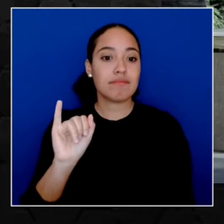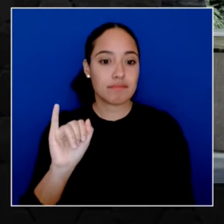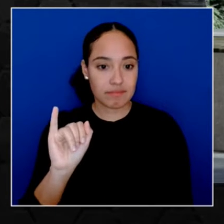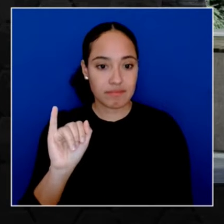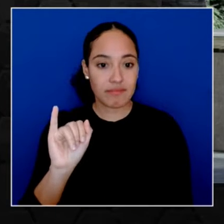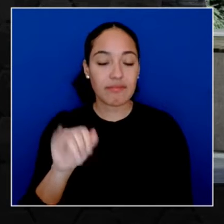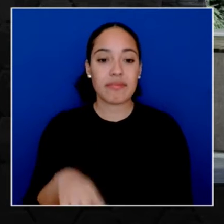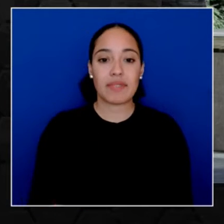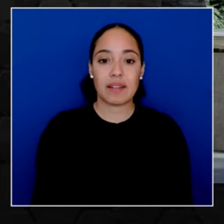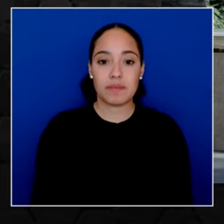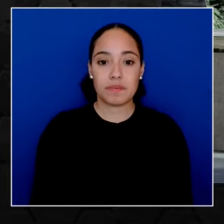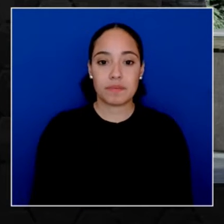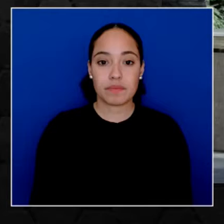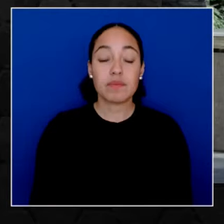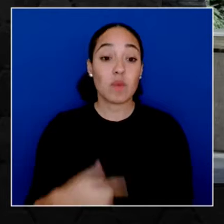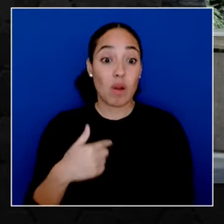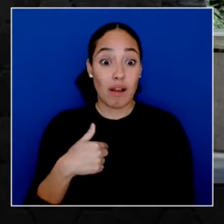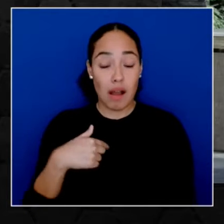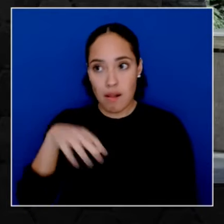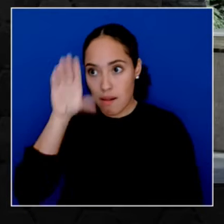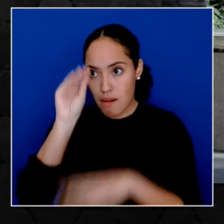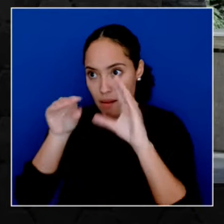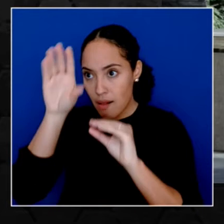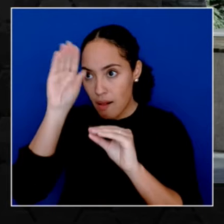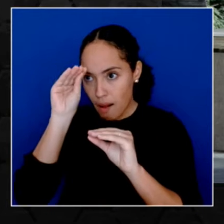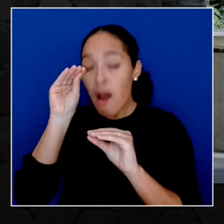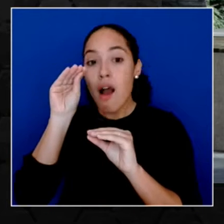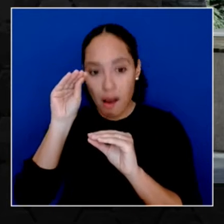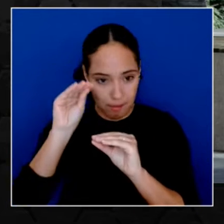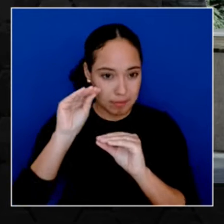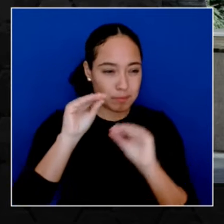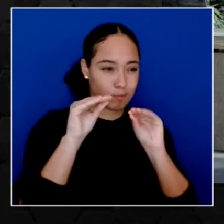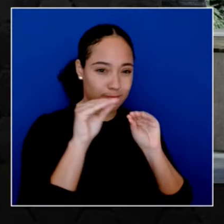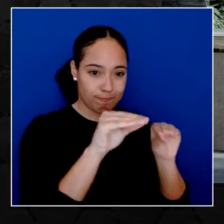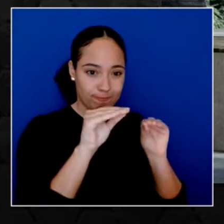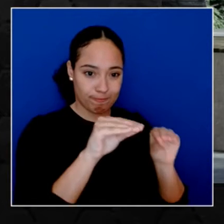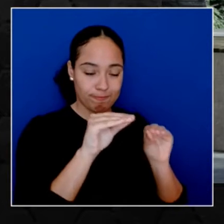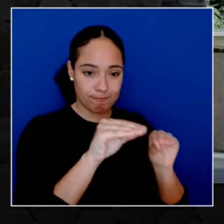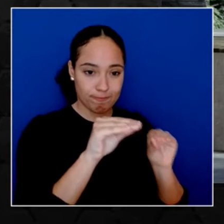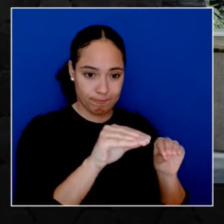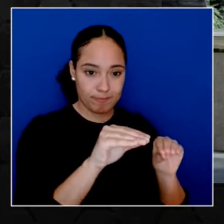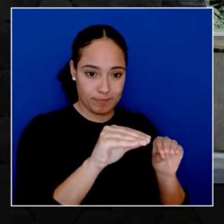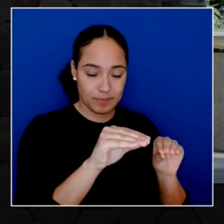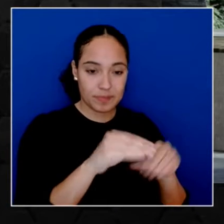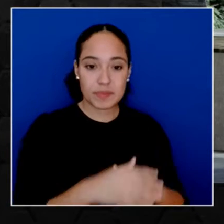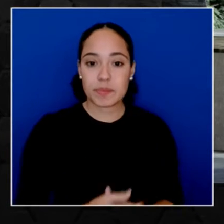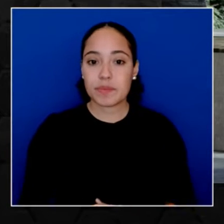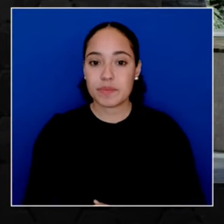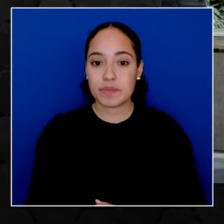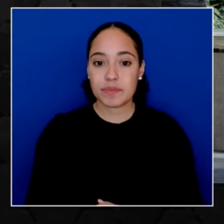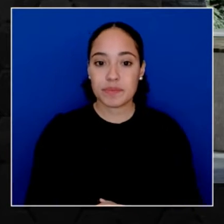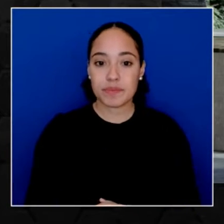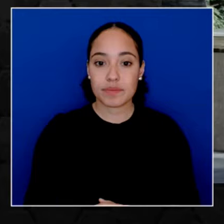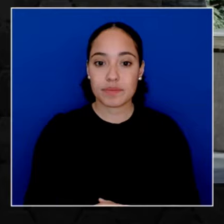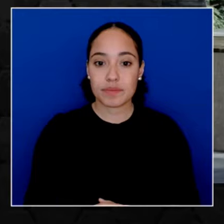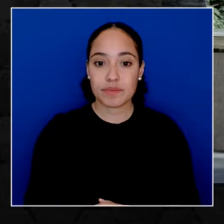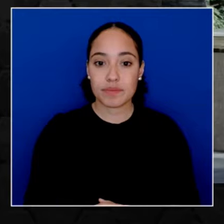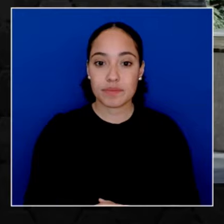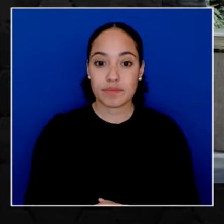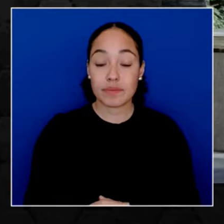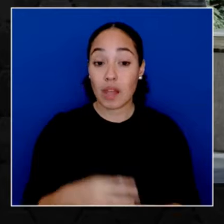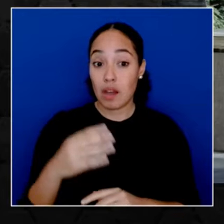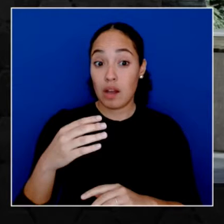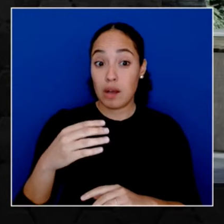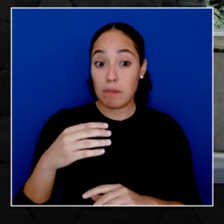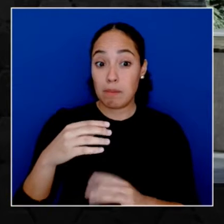used to give workshops. And then deep learning also, what had happened a few months back, I had got a scholarship from